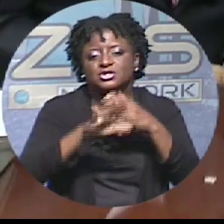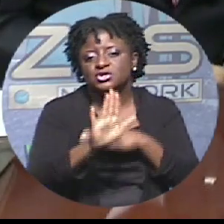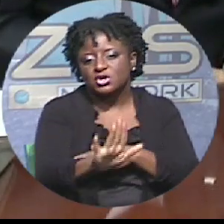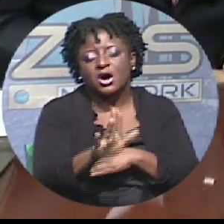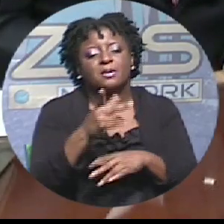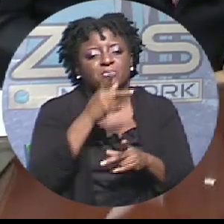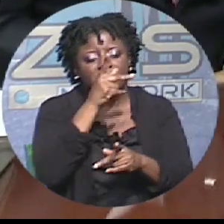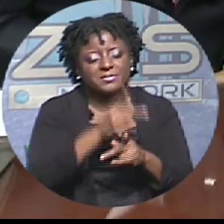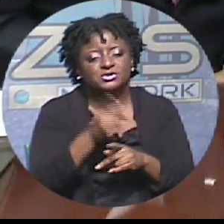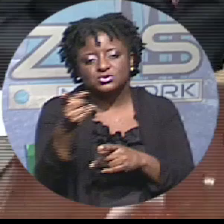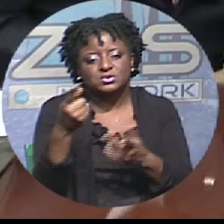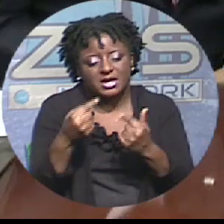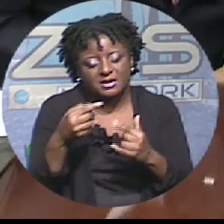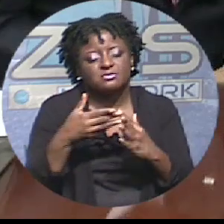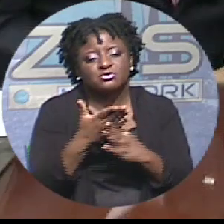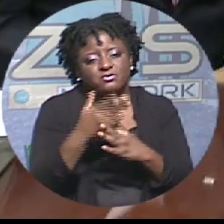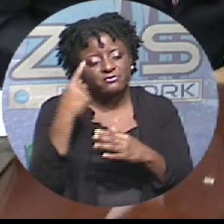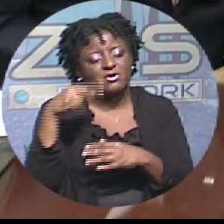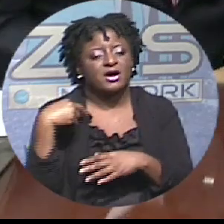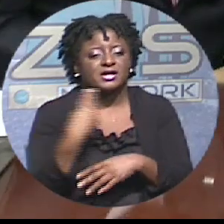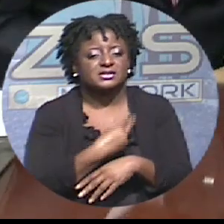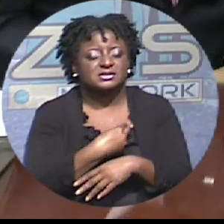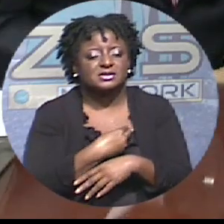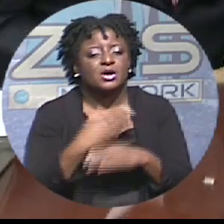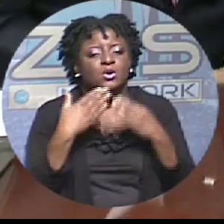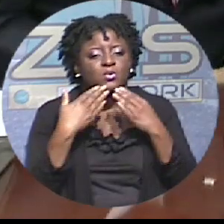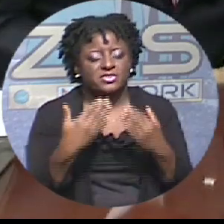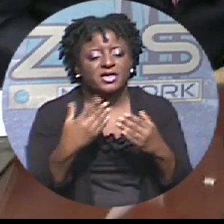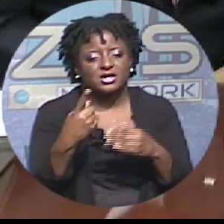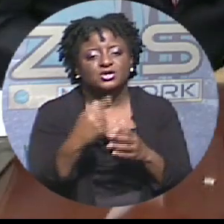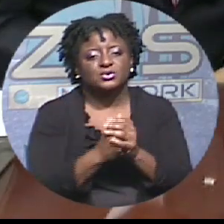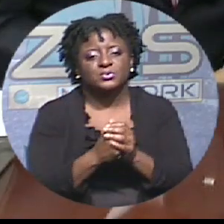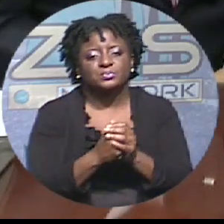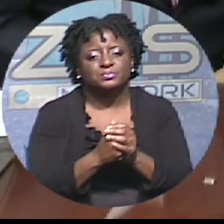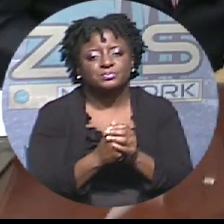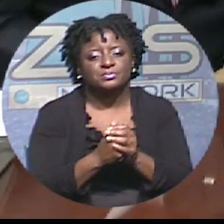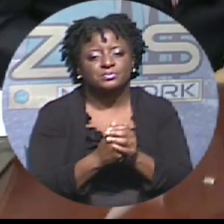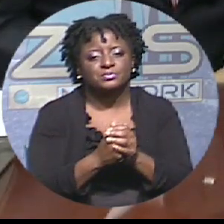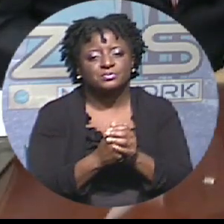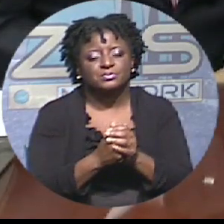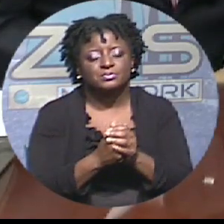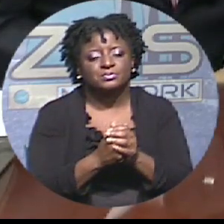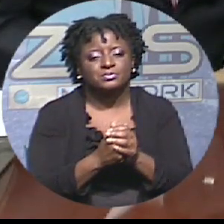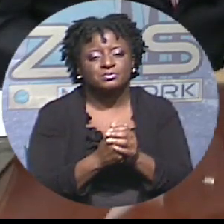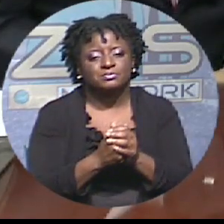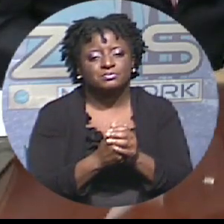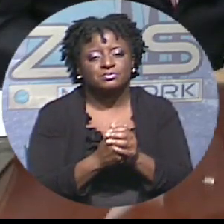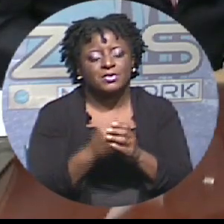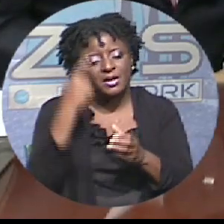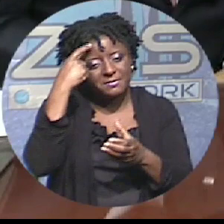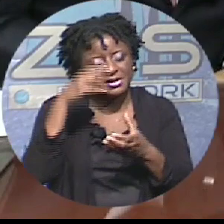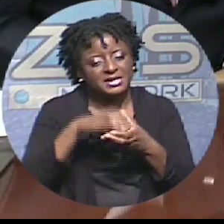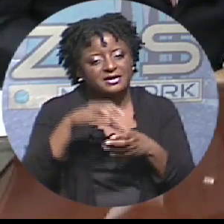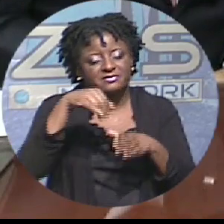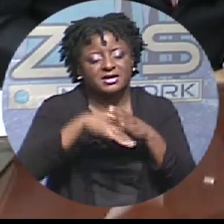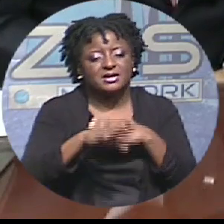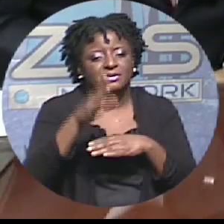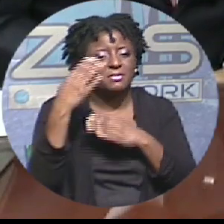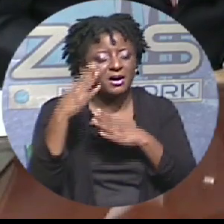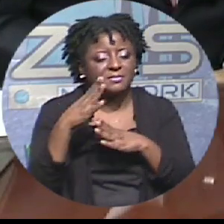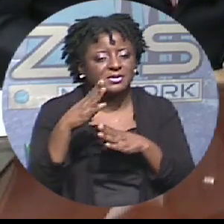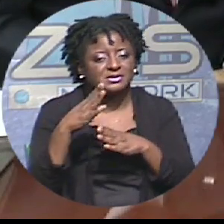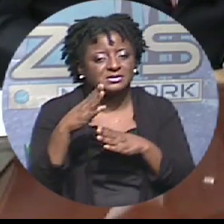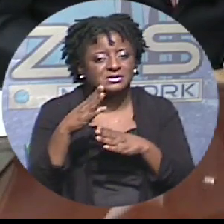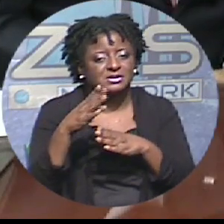us and you came through for Bahamians, and we thank you. And in the forefront of my mind is believe in the Bahamas and that you believe